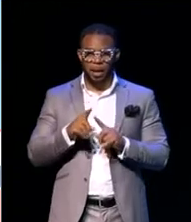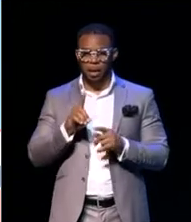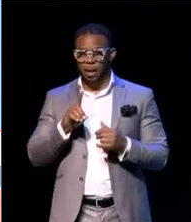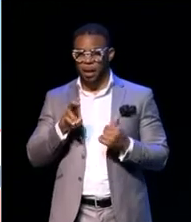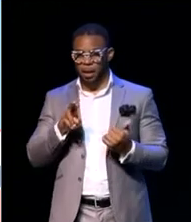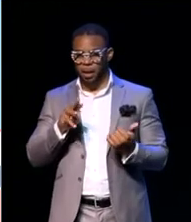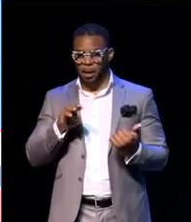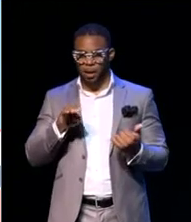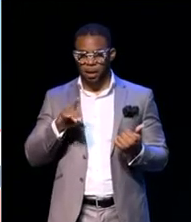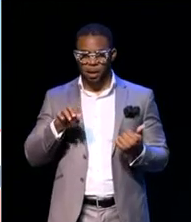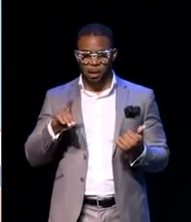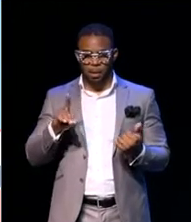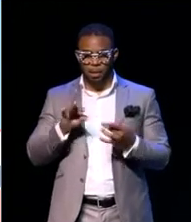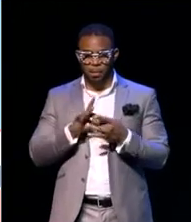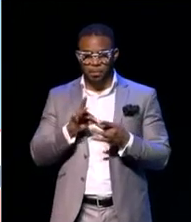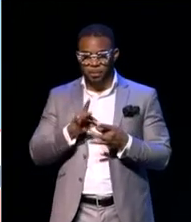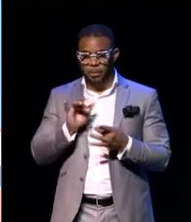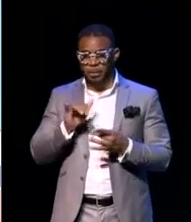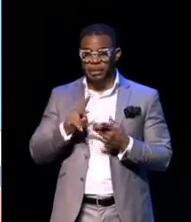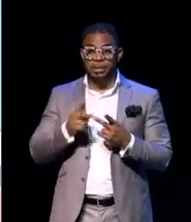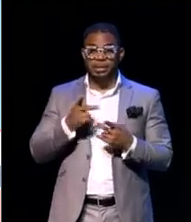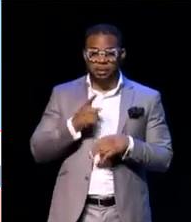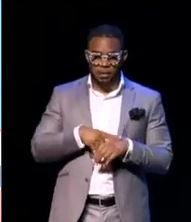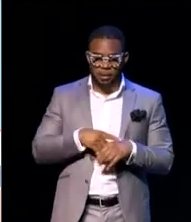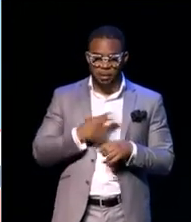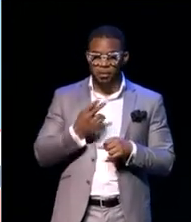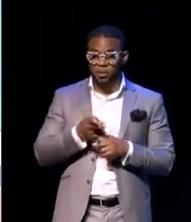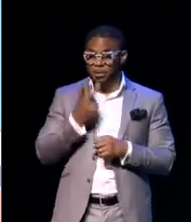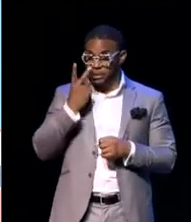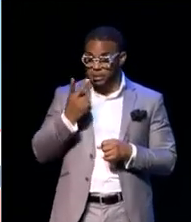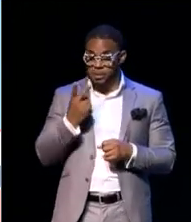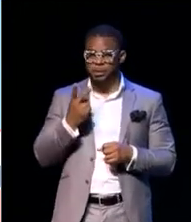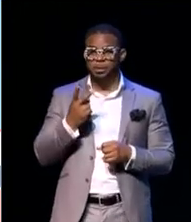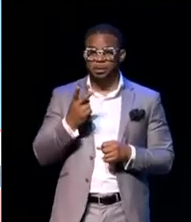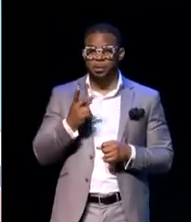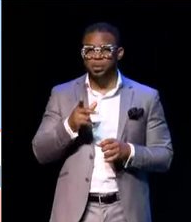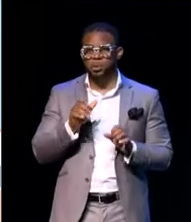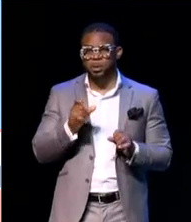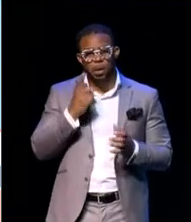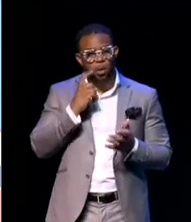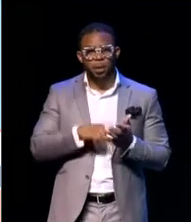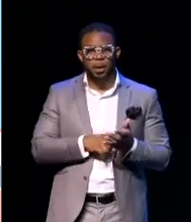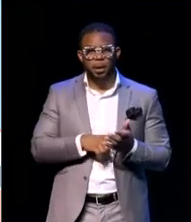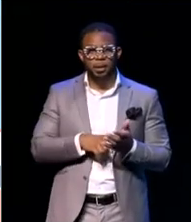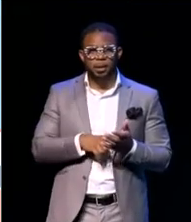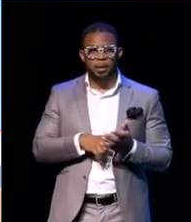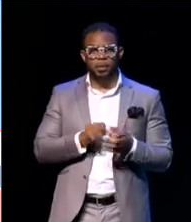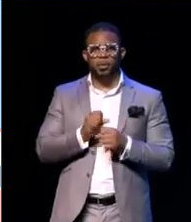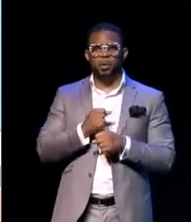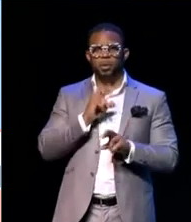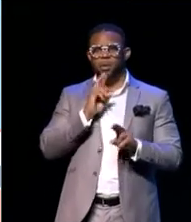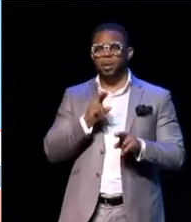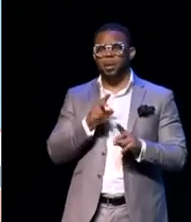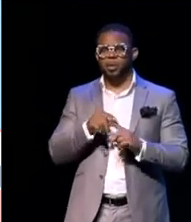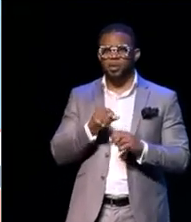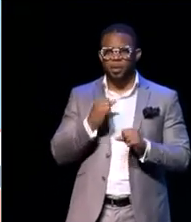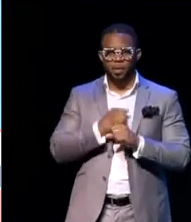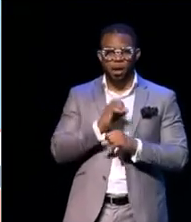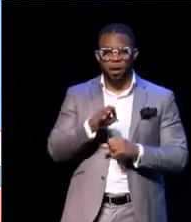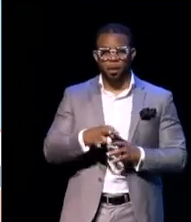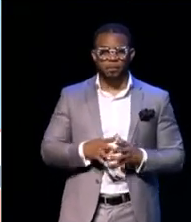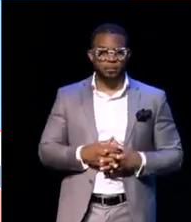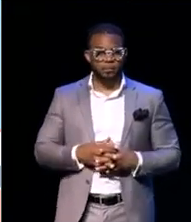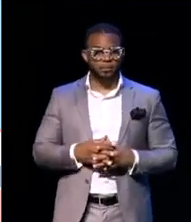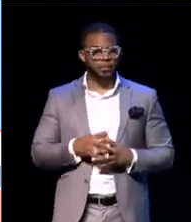Dr. McDonald-Pinkin mentioned, that the second time you see it, you can recognize it and create a response to it and fight it